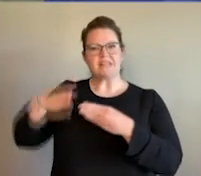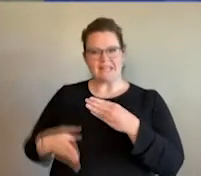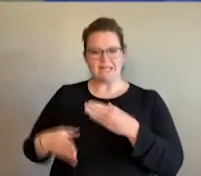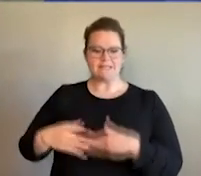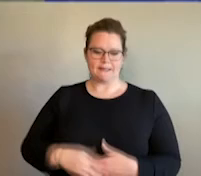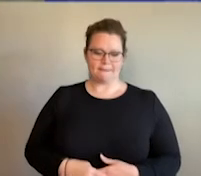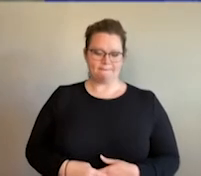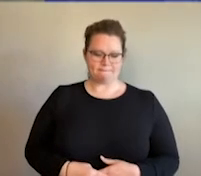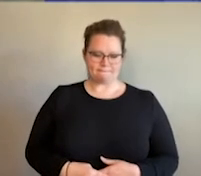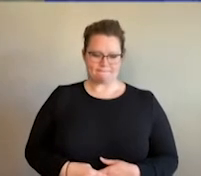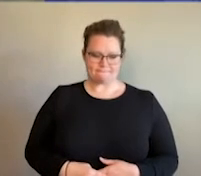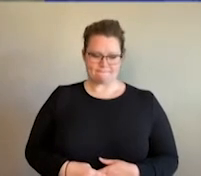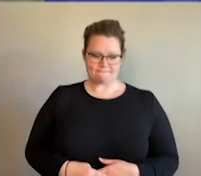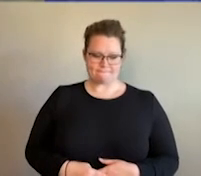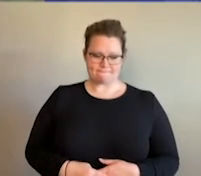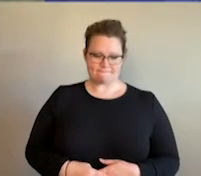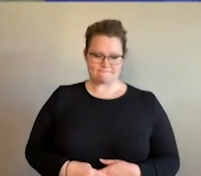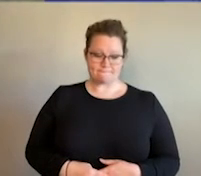video.